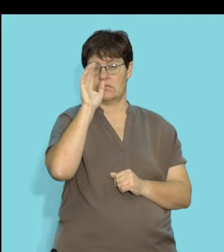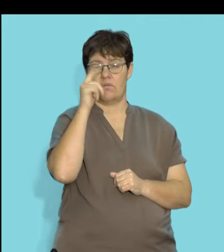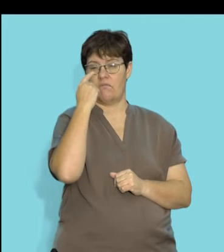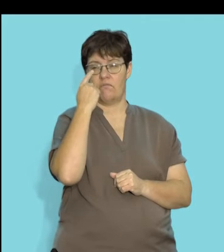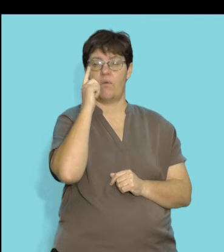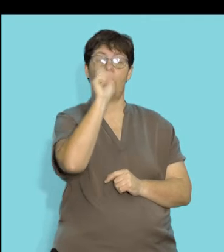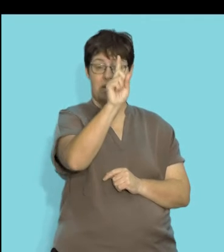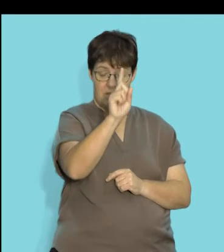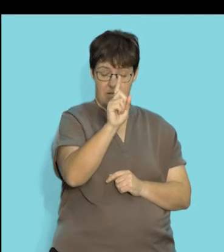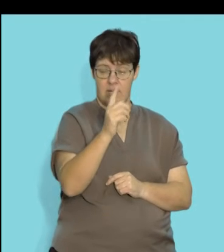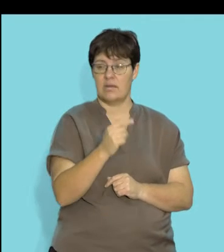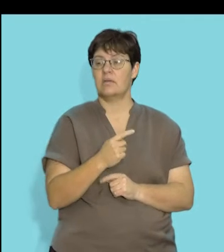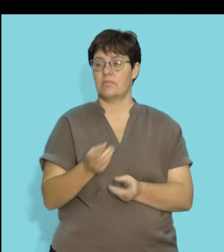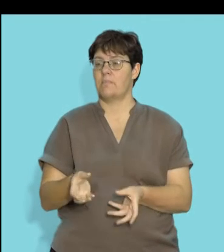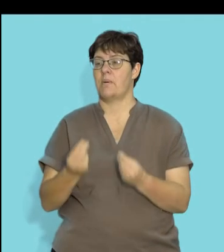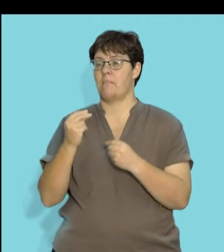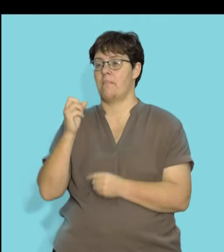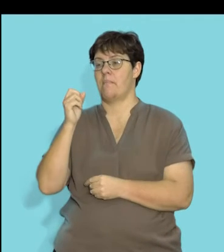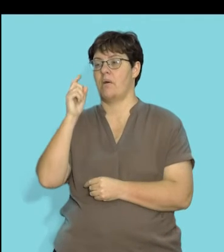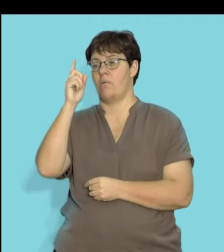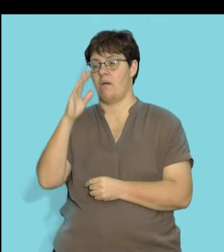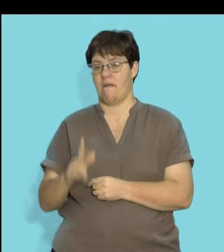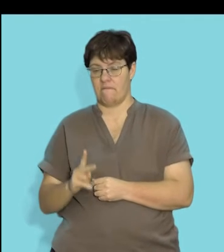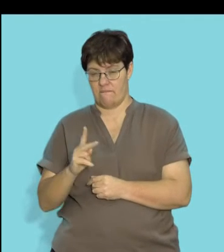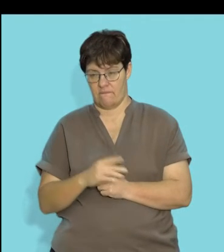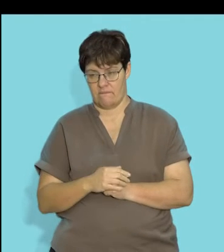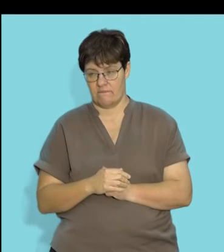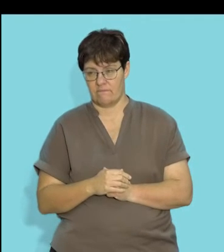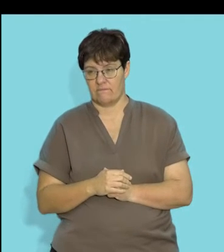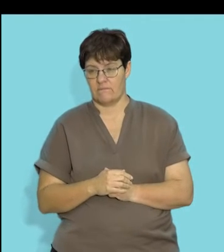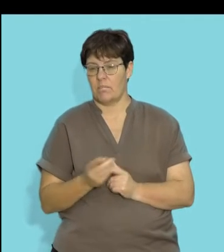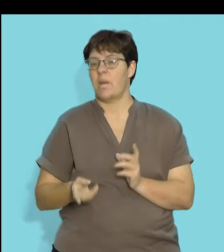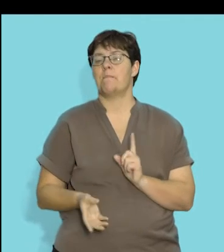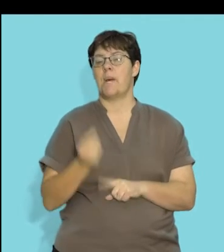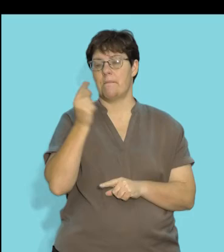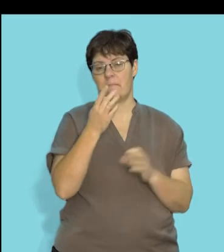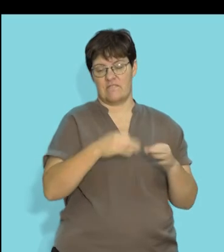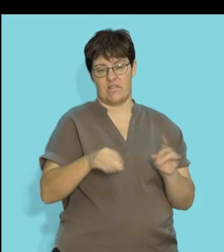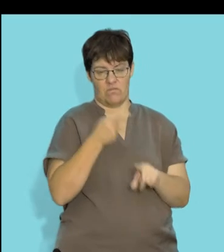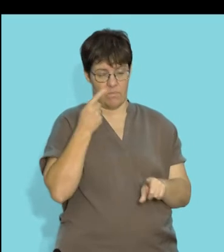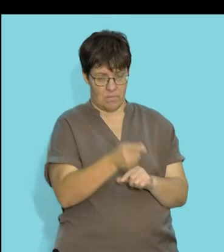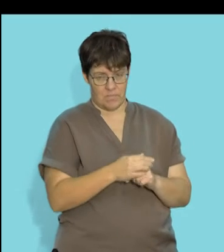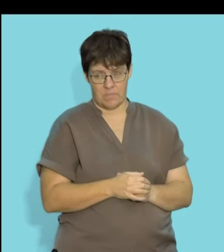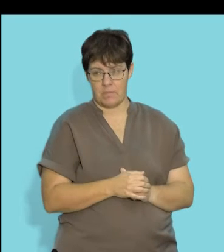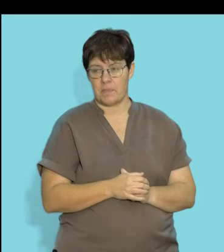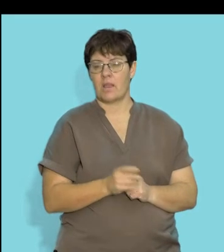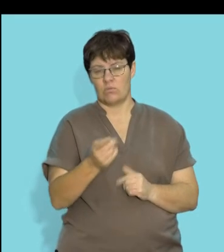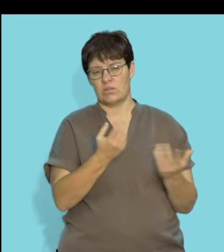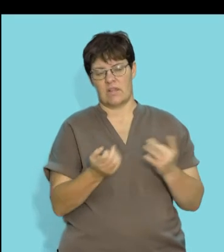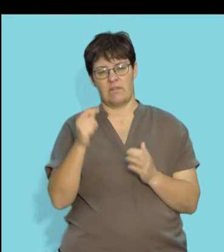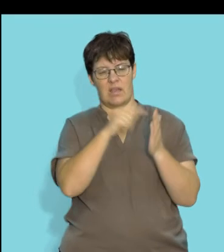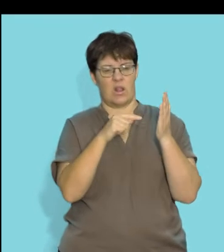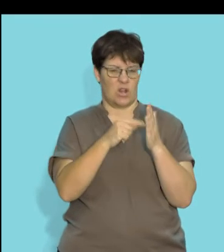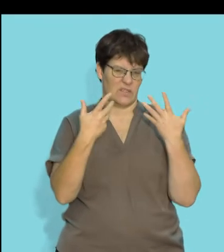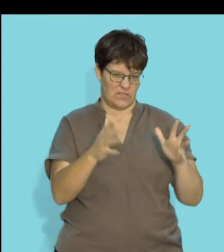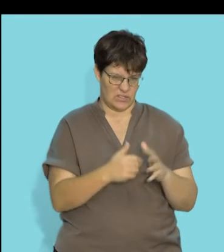exponent of just +1, this will give you 1 over 2. So that's where I get my values. But you guys can